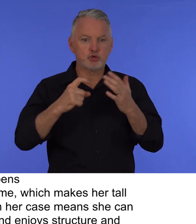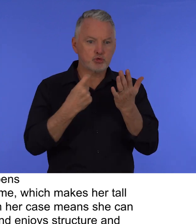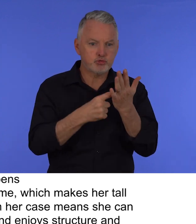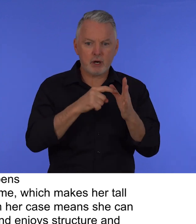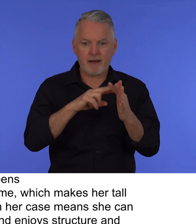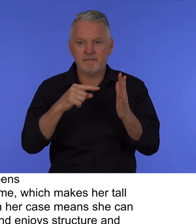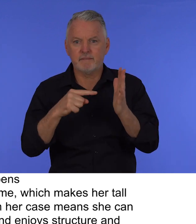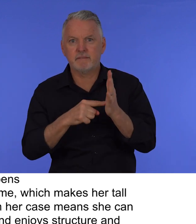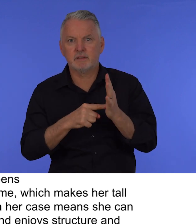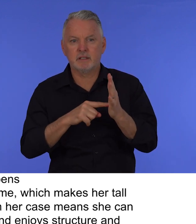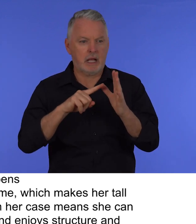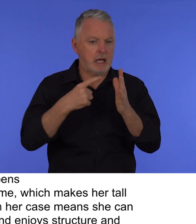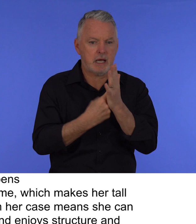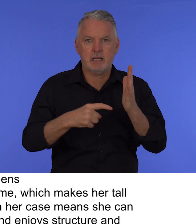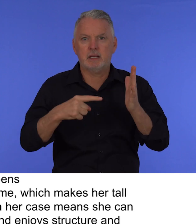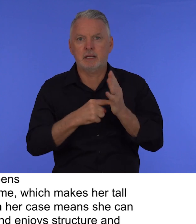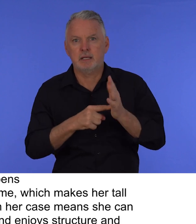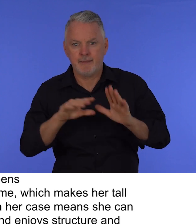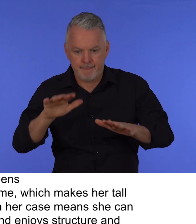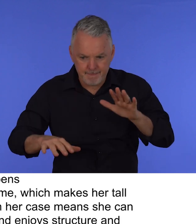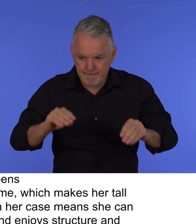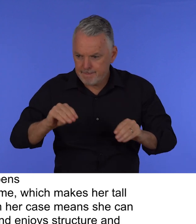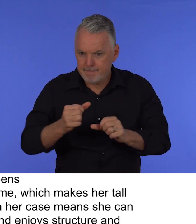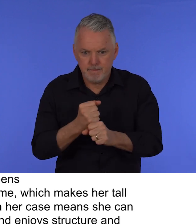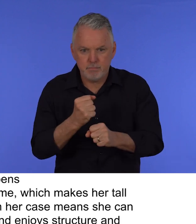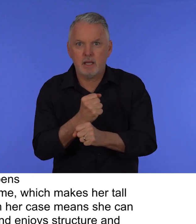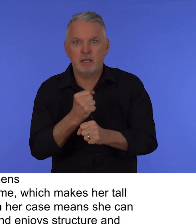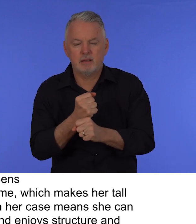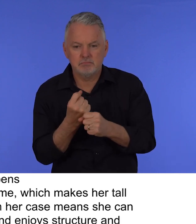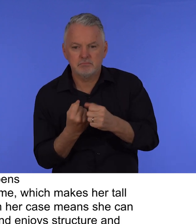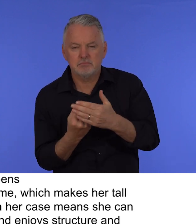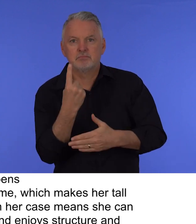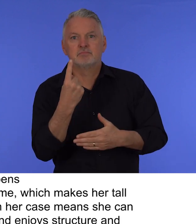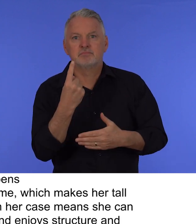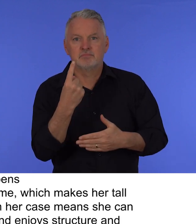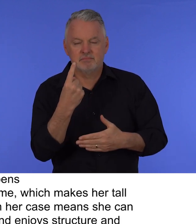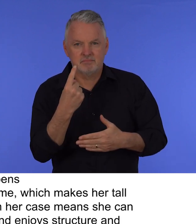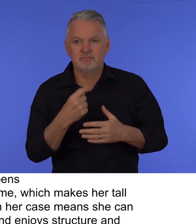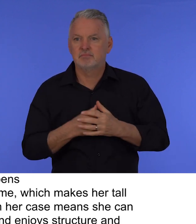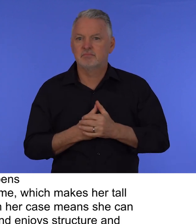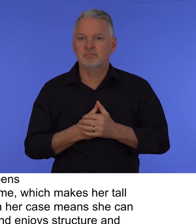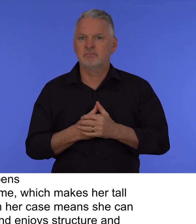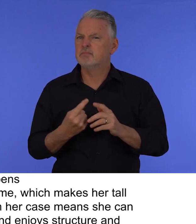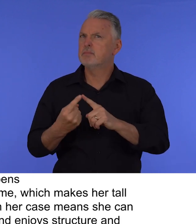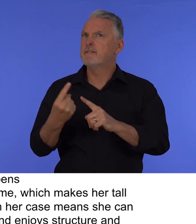real growing interest in all things craft and art.